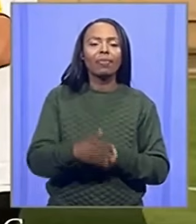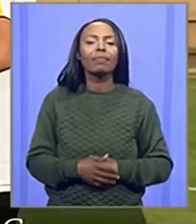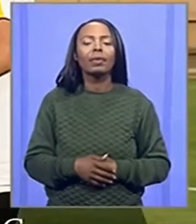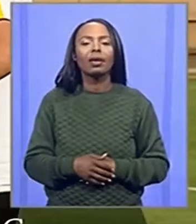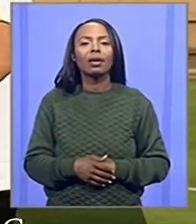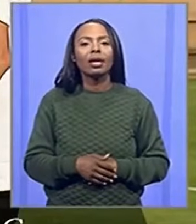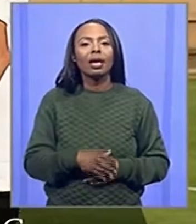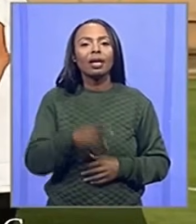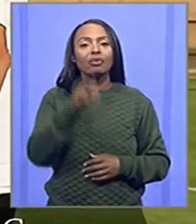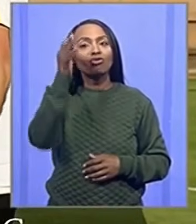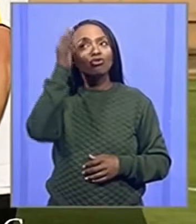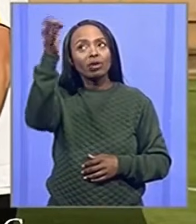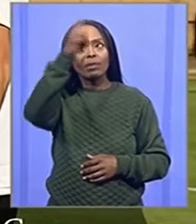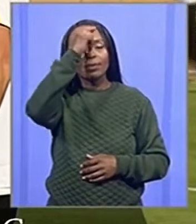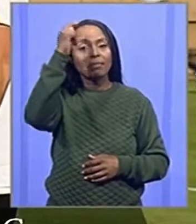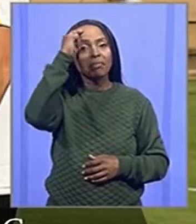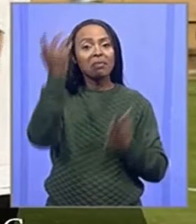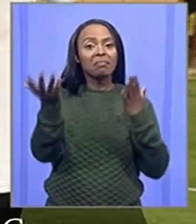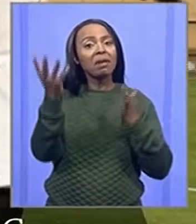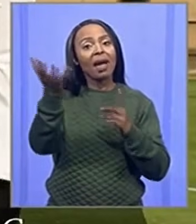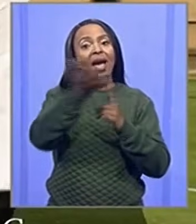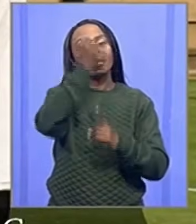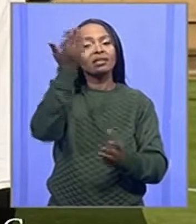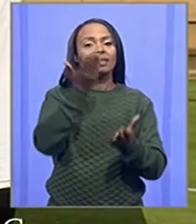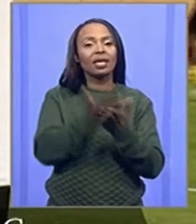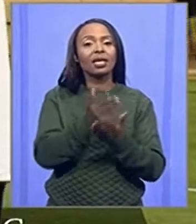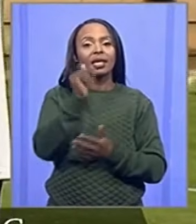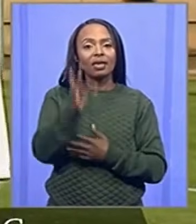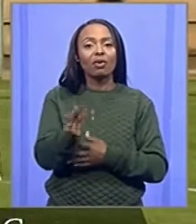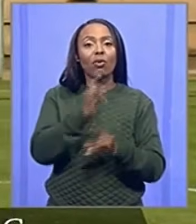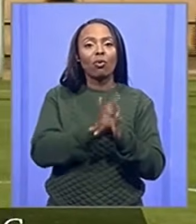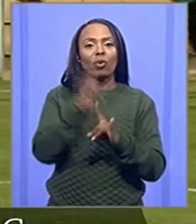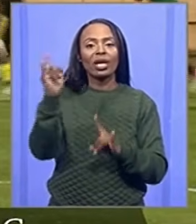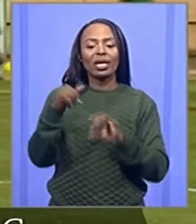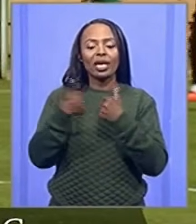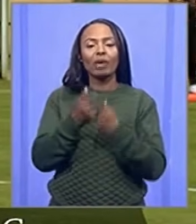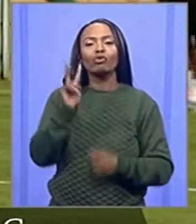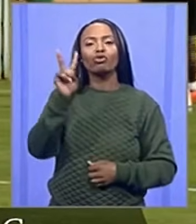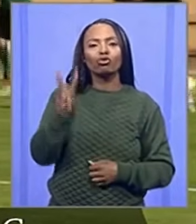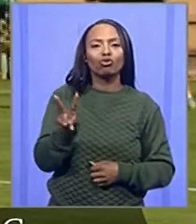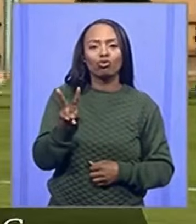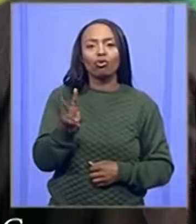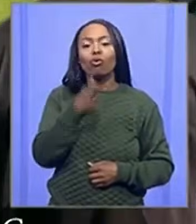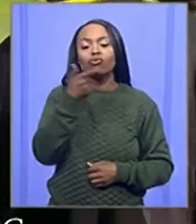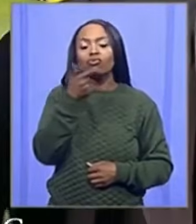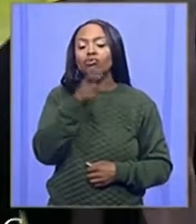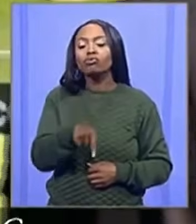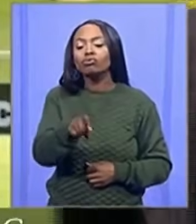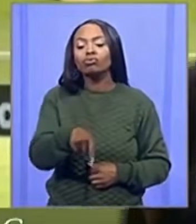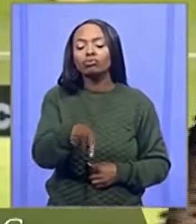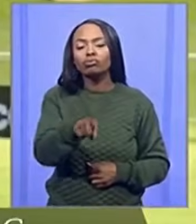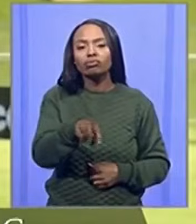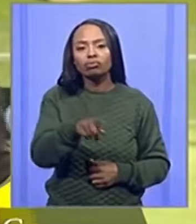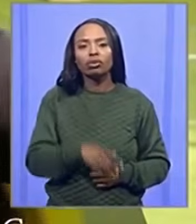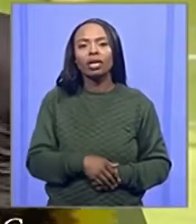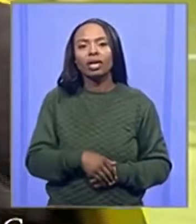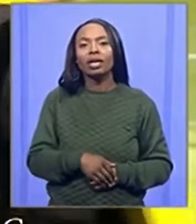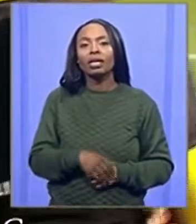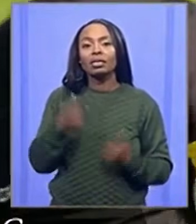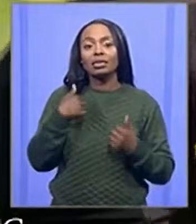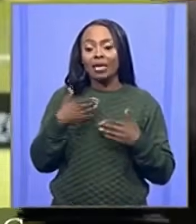Toro ya Bafana e ka phethega ge ba ka fenya dipapadi tše pedi tšeo di tlago gomme ba thome ka Benin